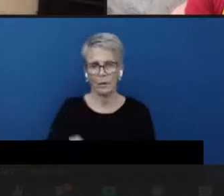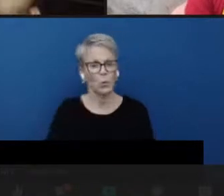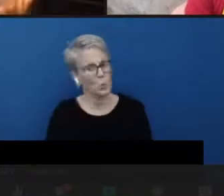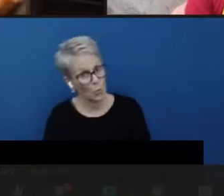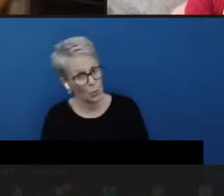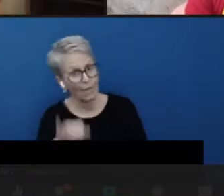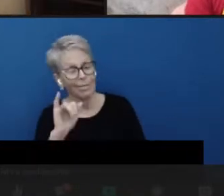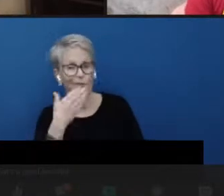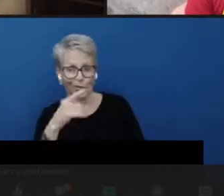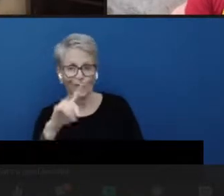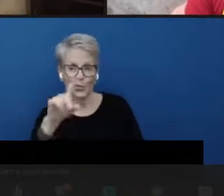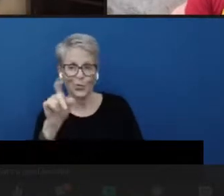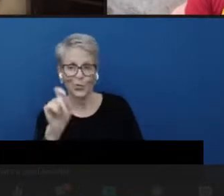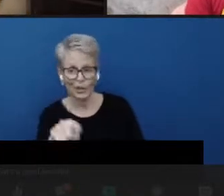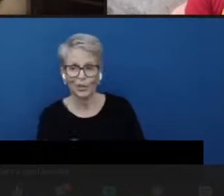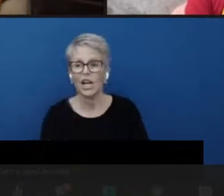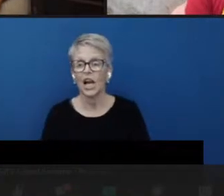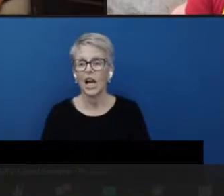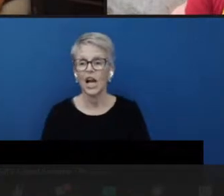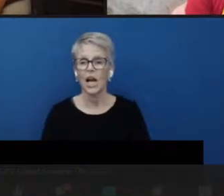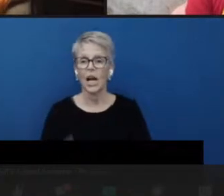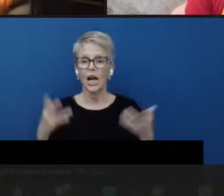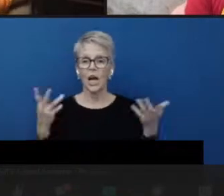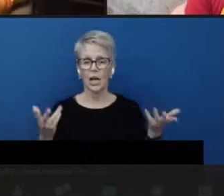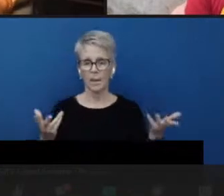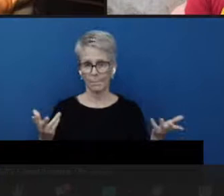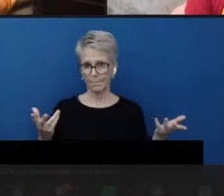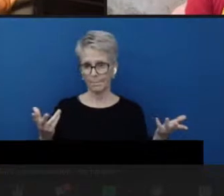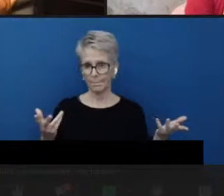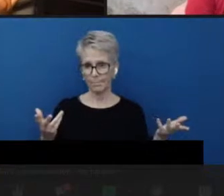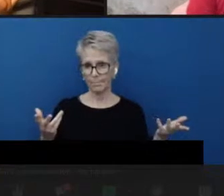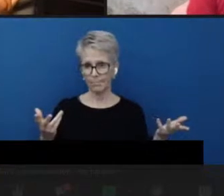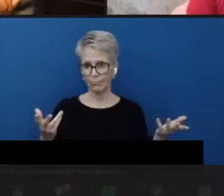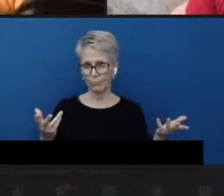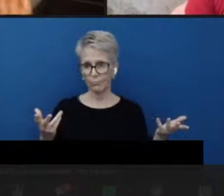question. I guess